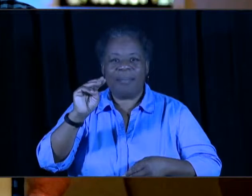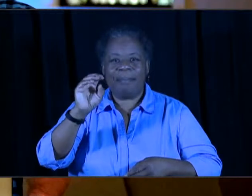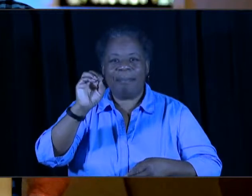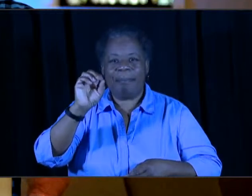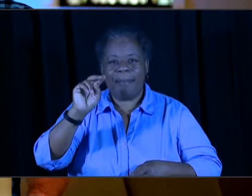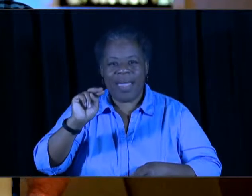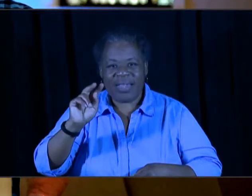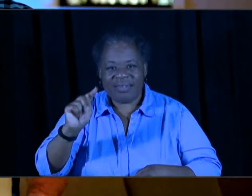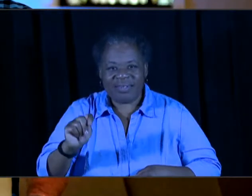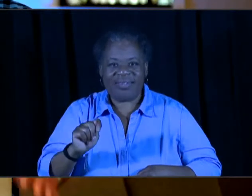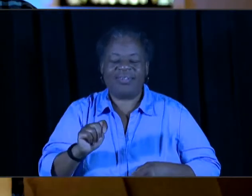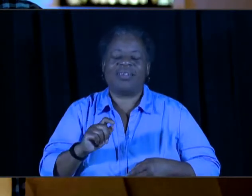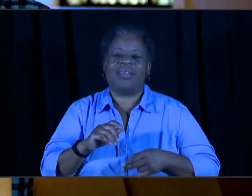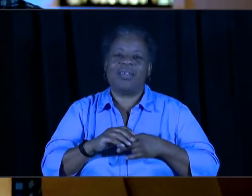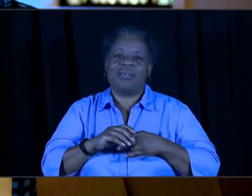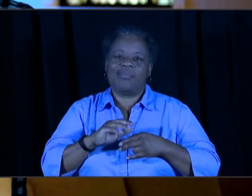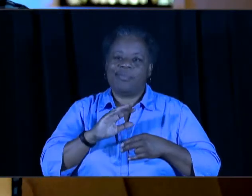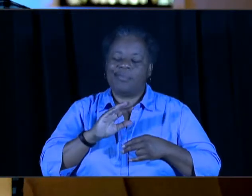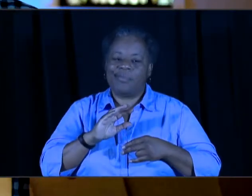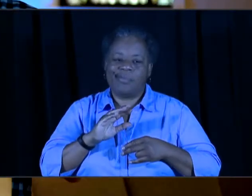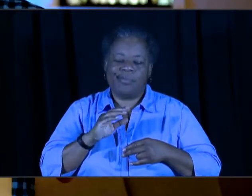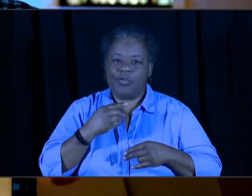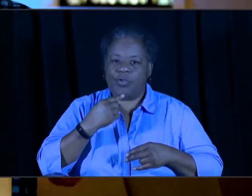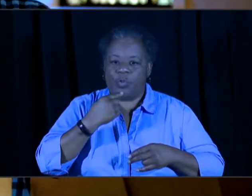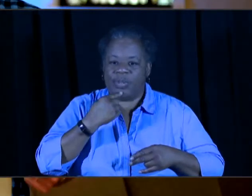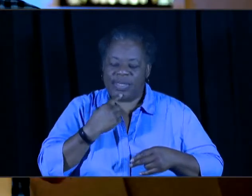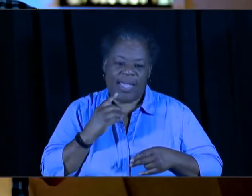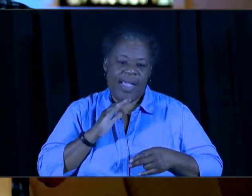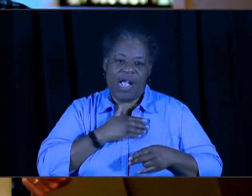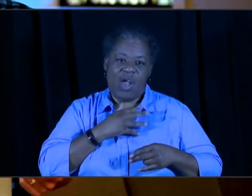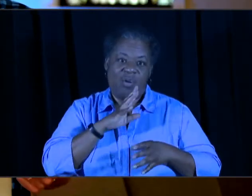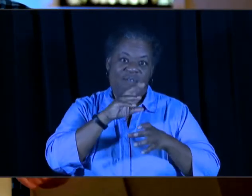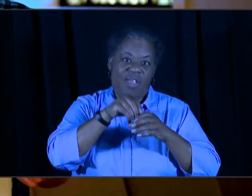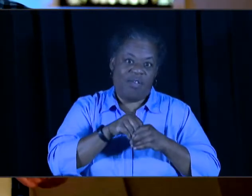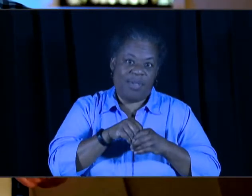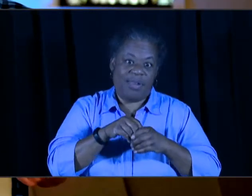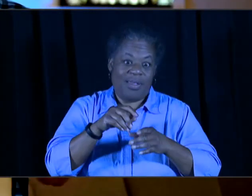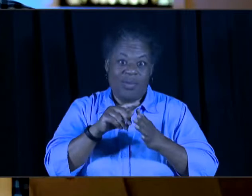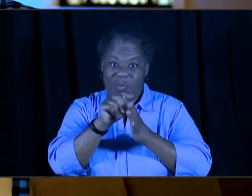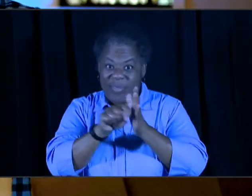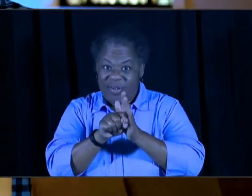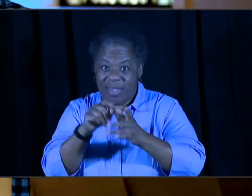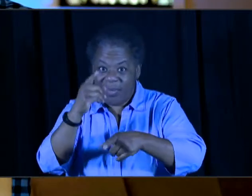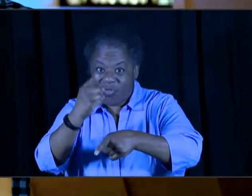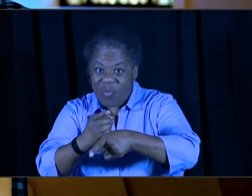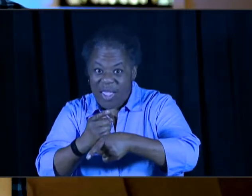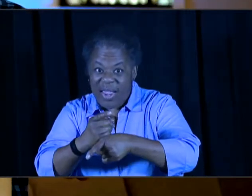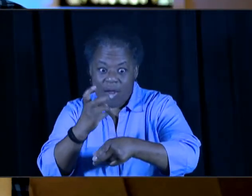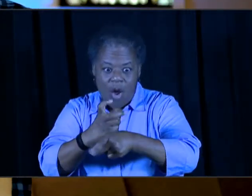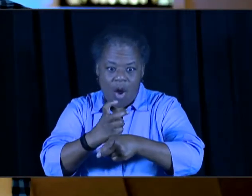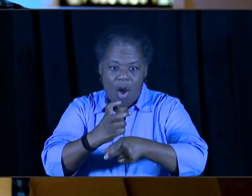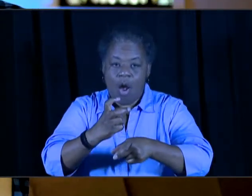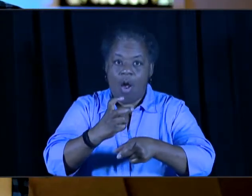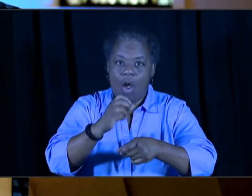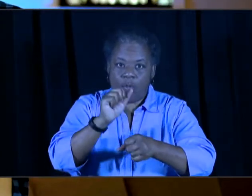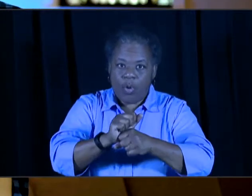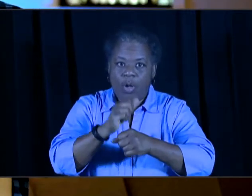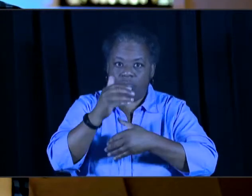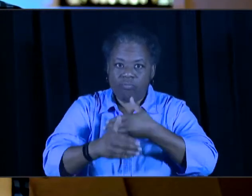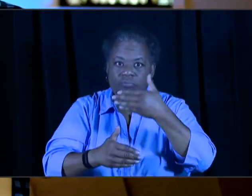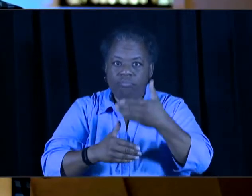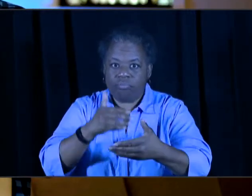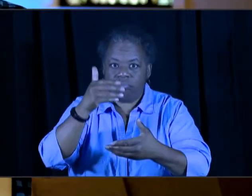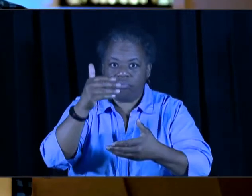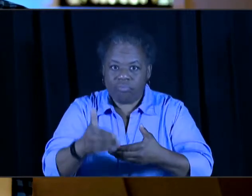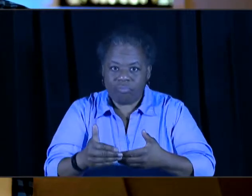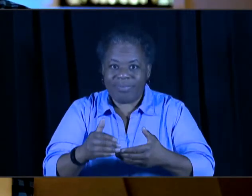them. And when the time is right, when we've done the hard work, to extend and receive forgiveness.